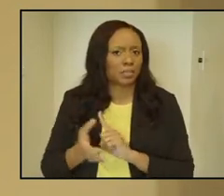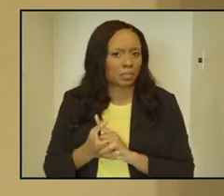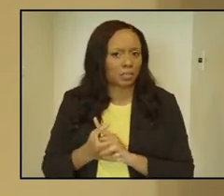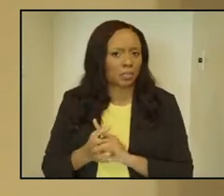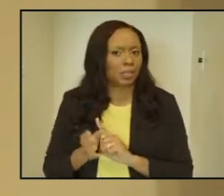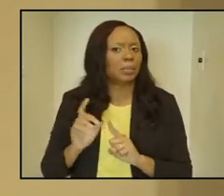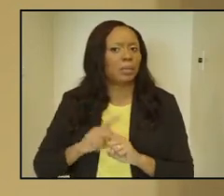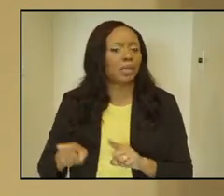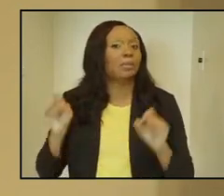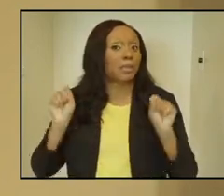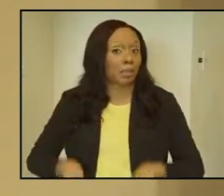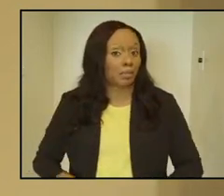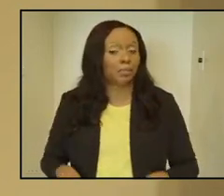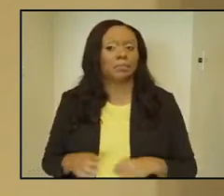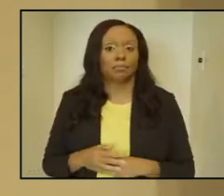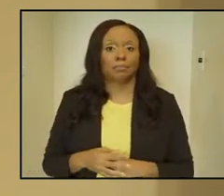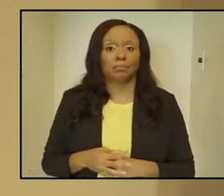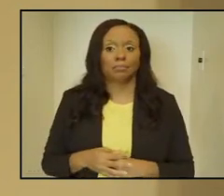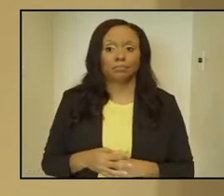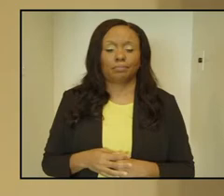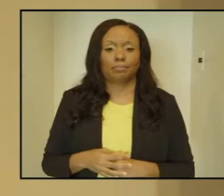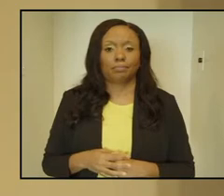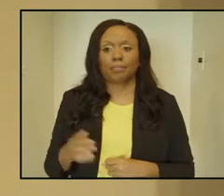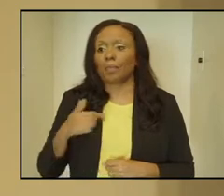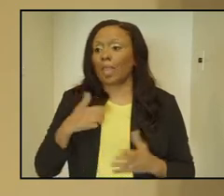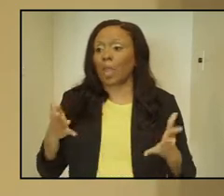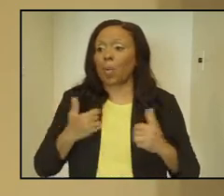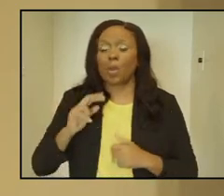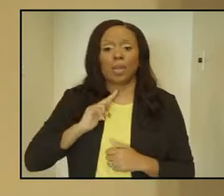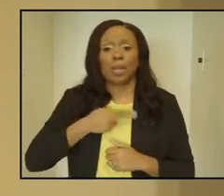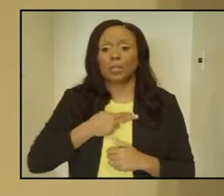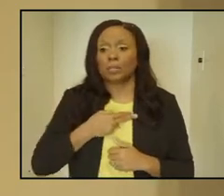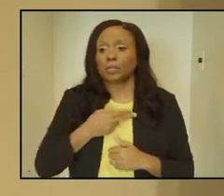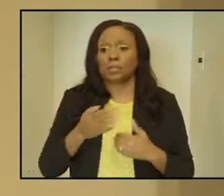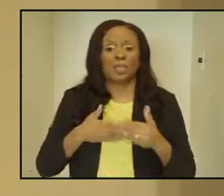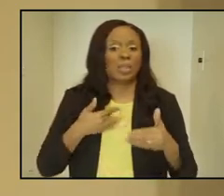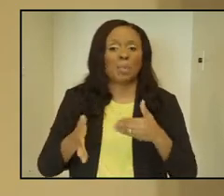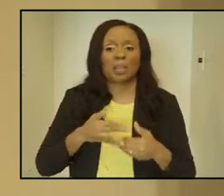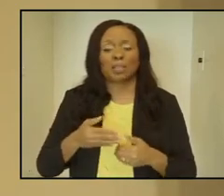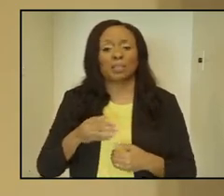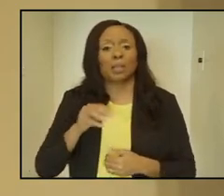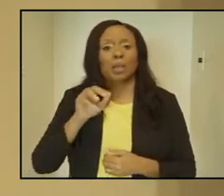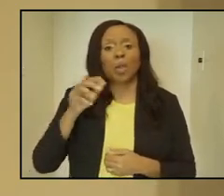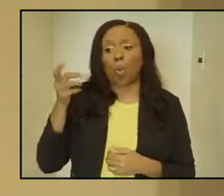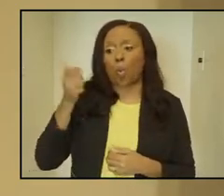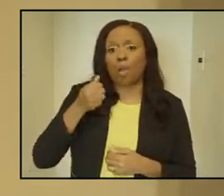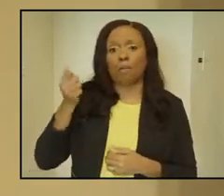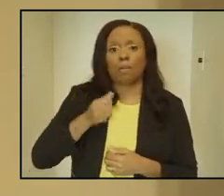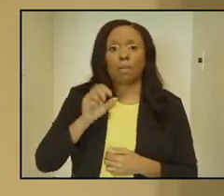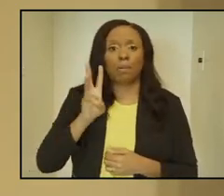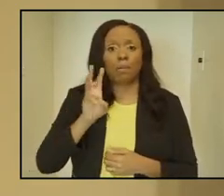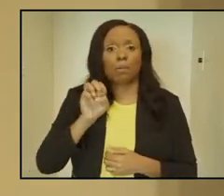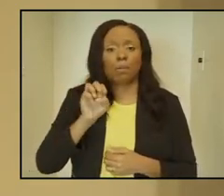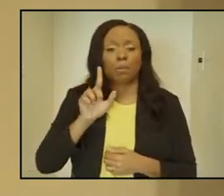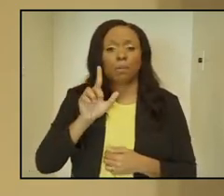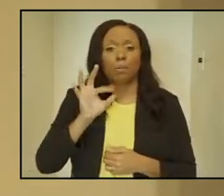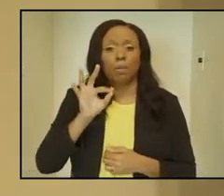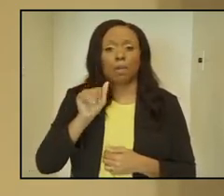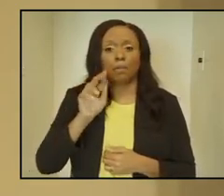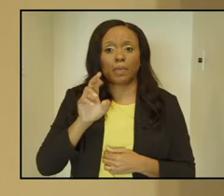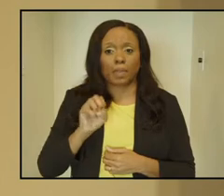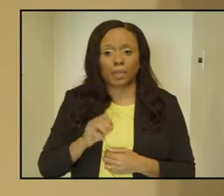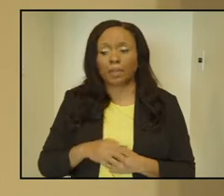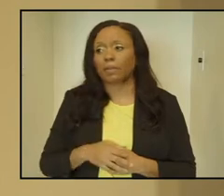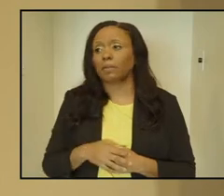us, whether it is in the welfare department, the corporate affairs department, the immigration department, which has already